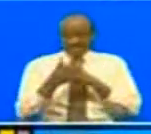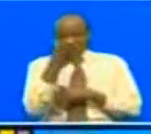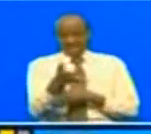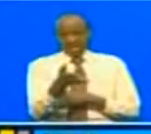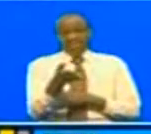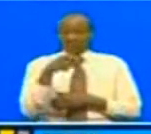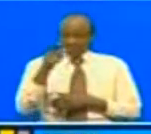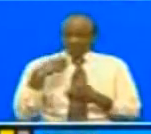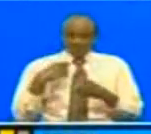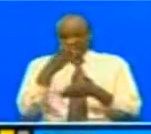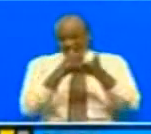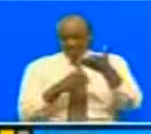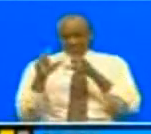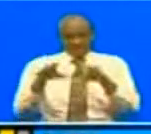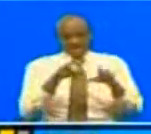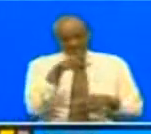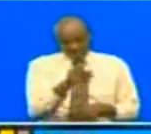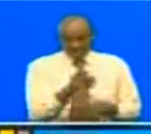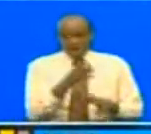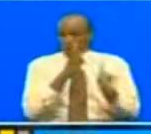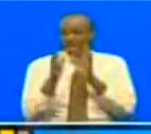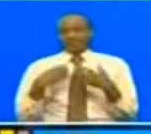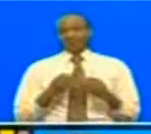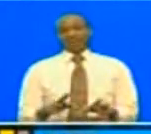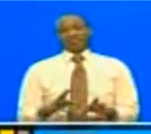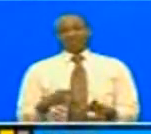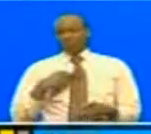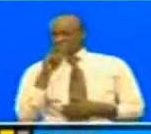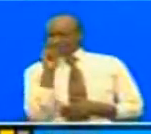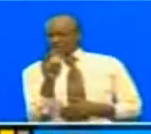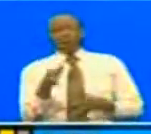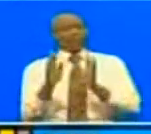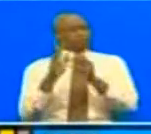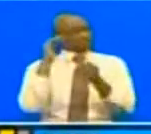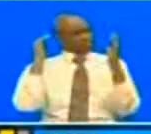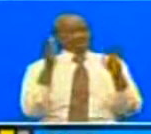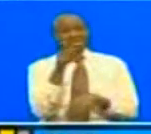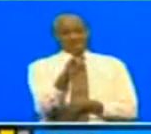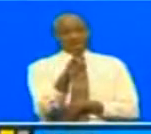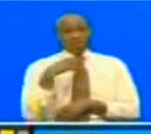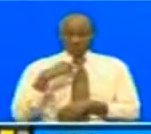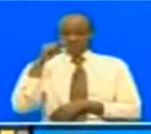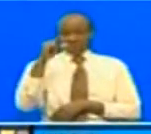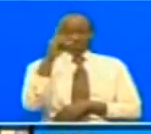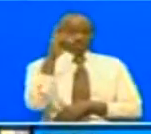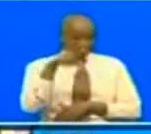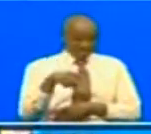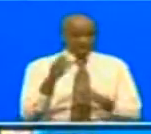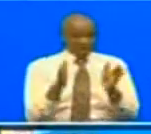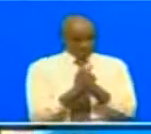half the market is unorganized alcohol, we see a tremendous opportunity with GDP growth and